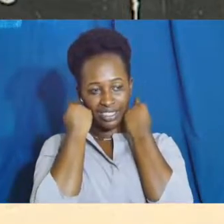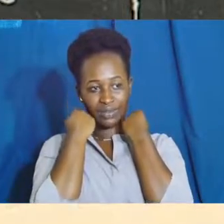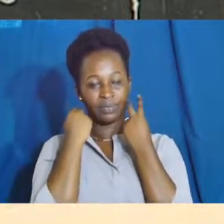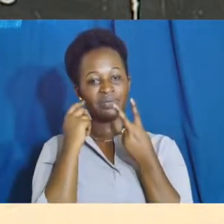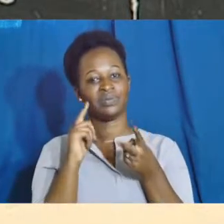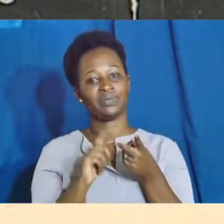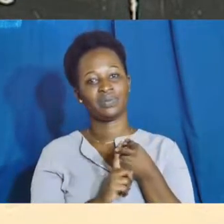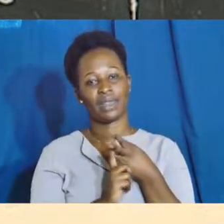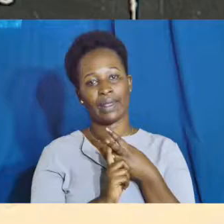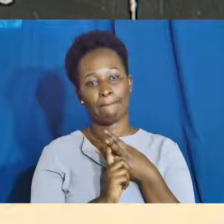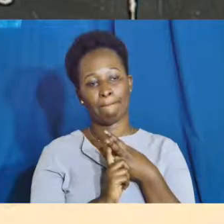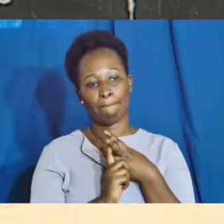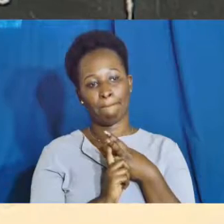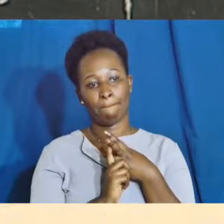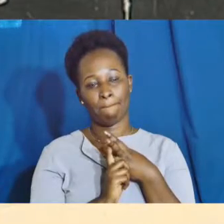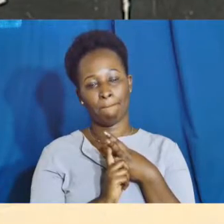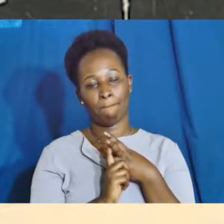He talked about